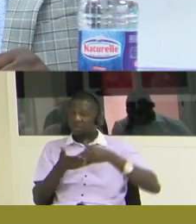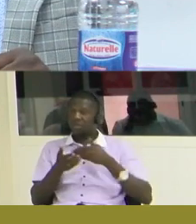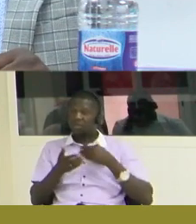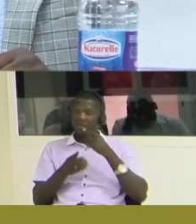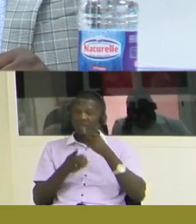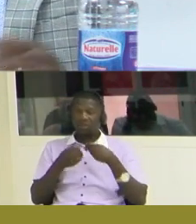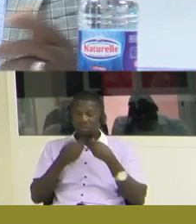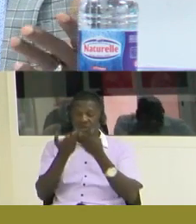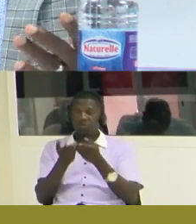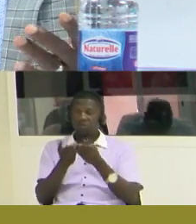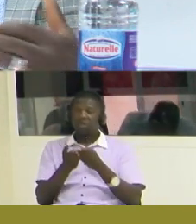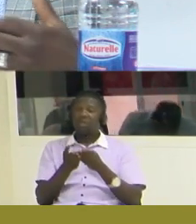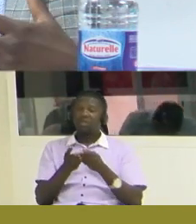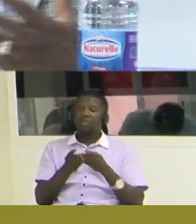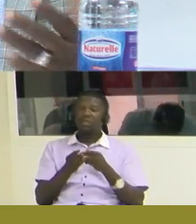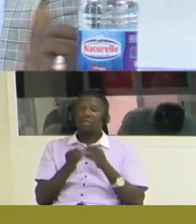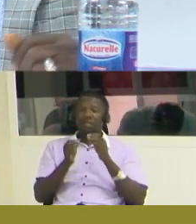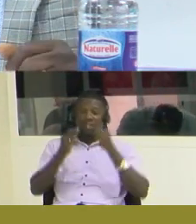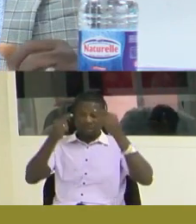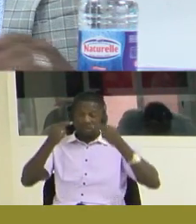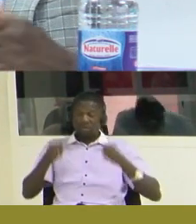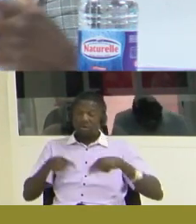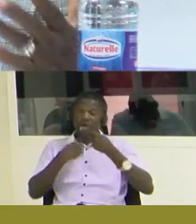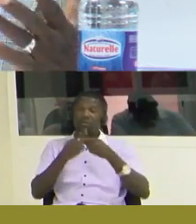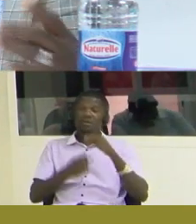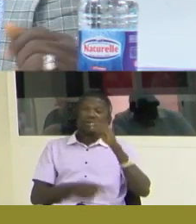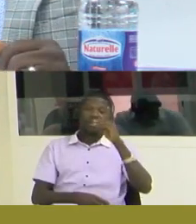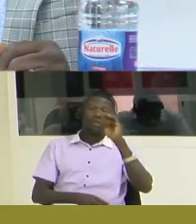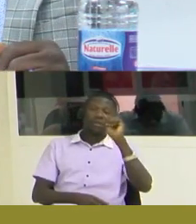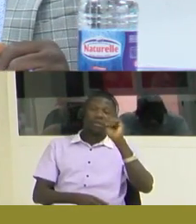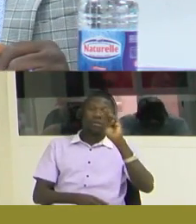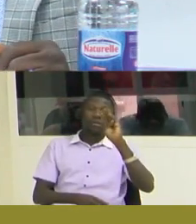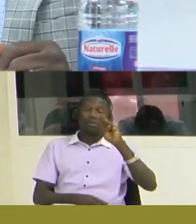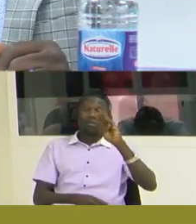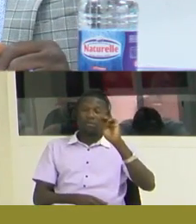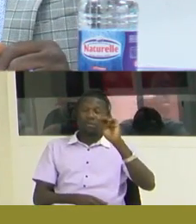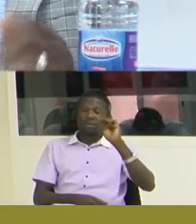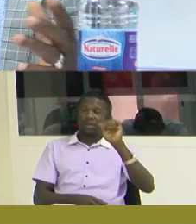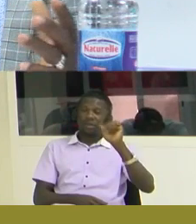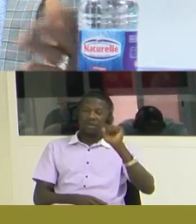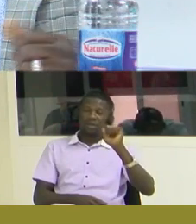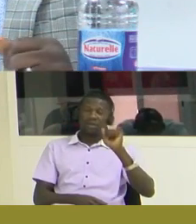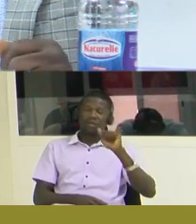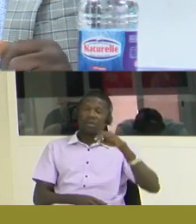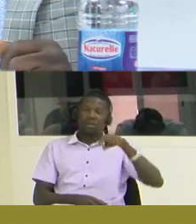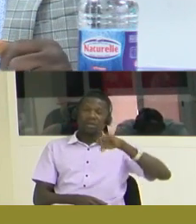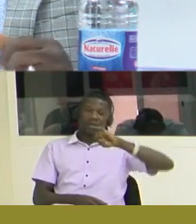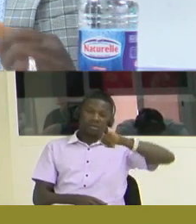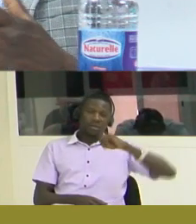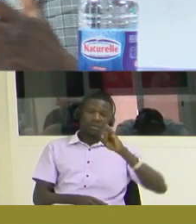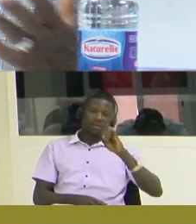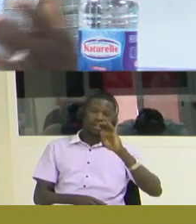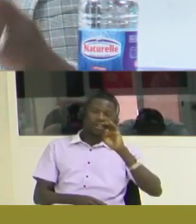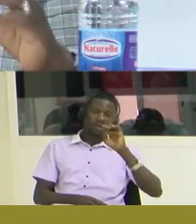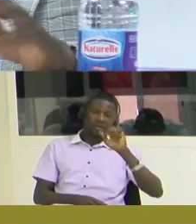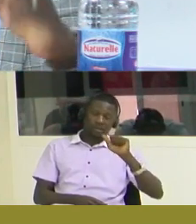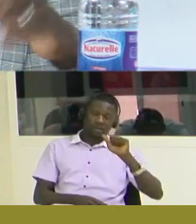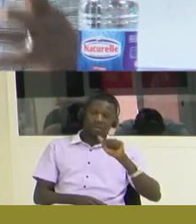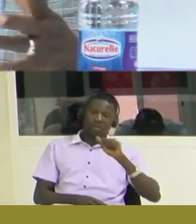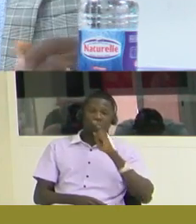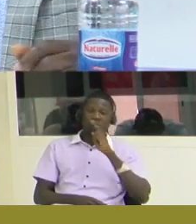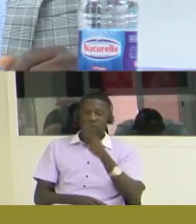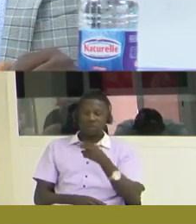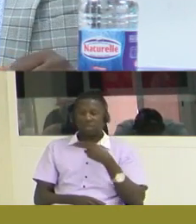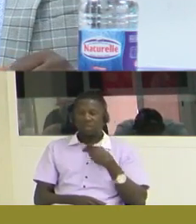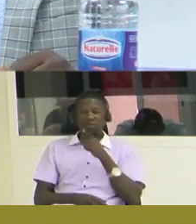Damon guy who said that you and Jamie planned the arrest of Salah Somali and you